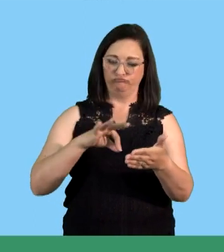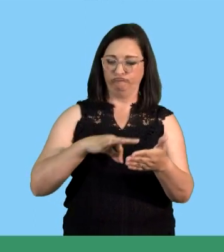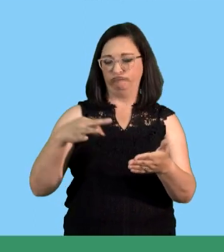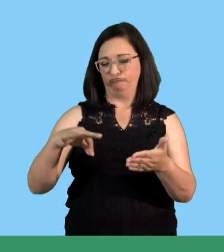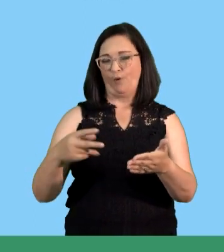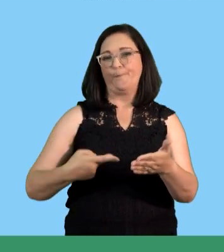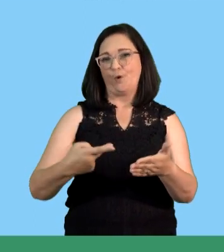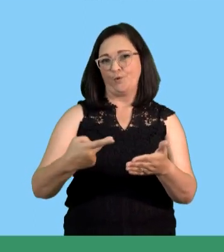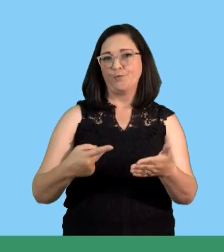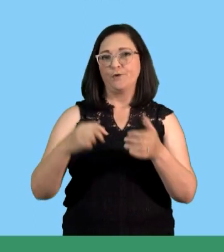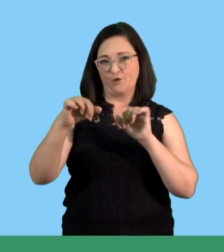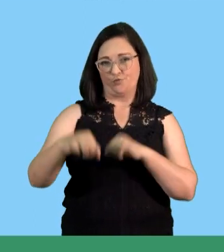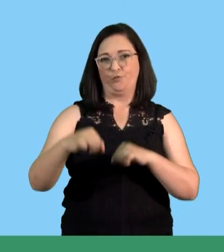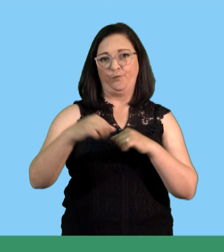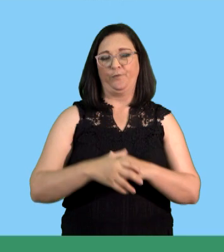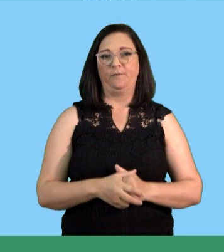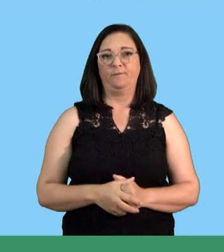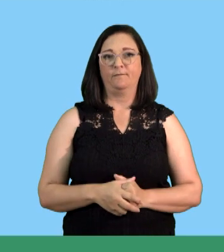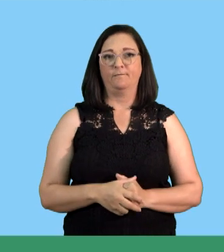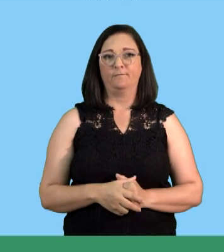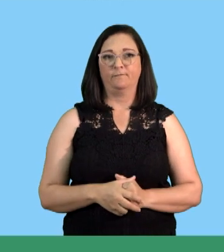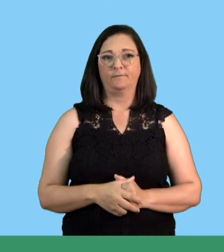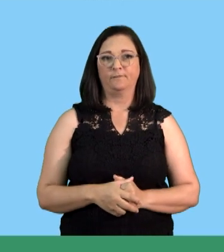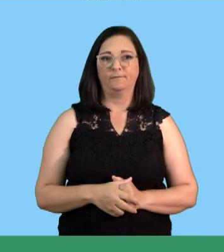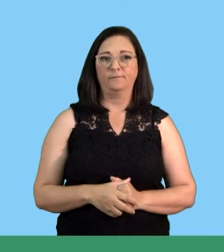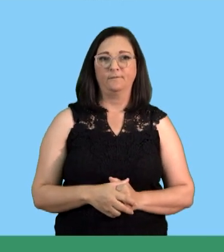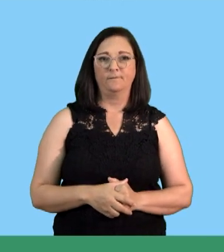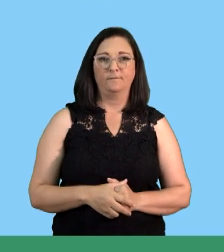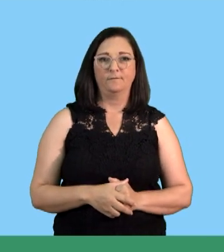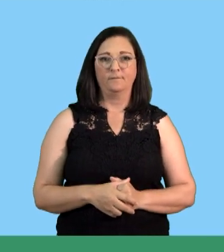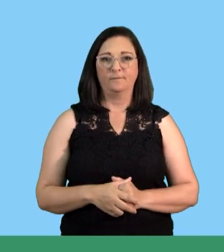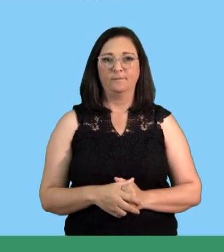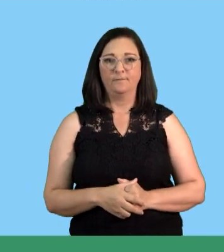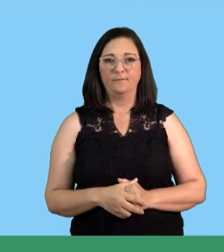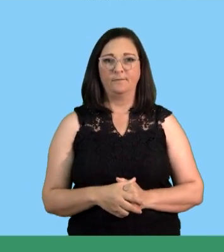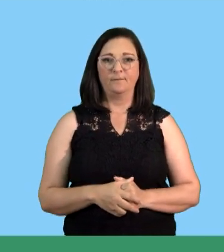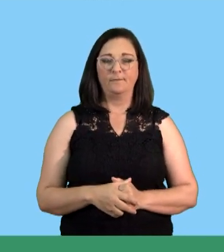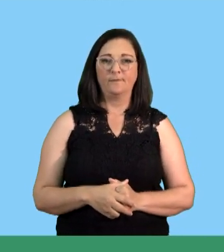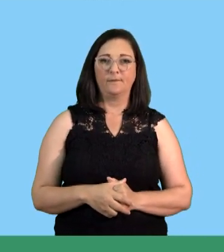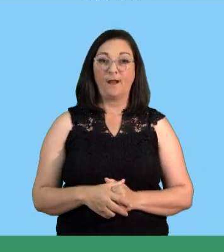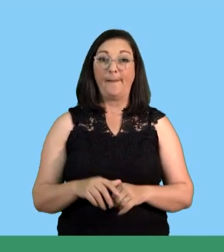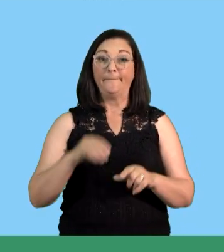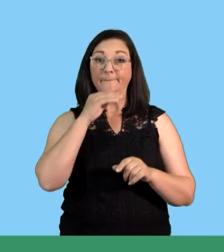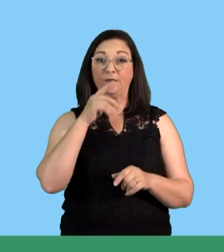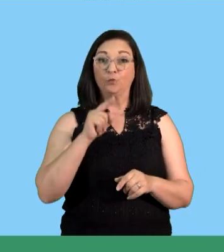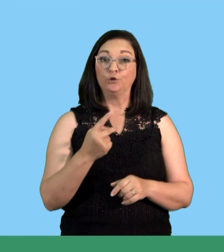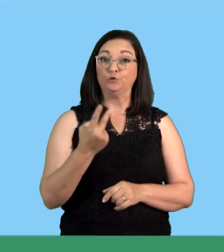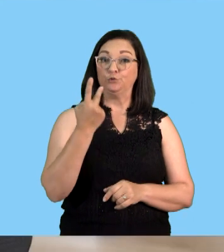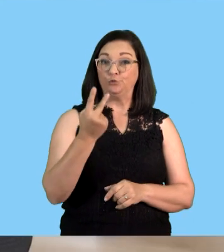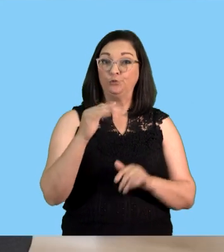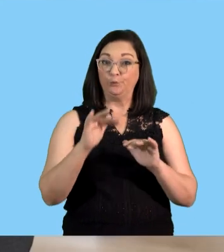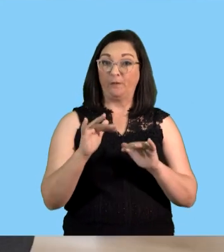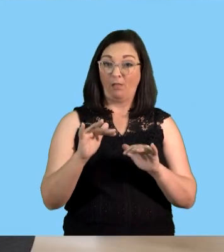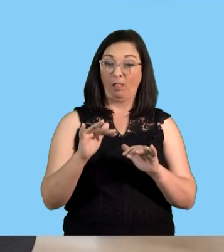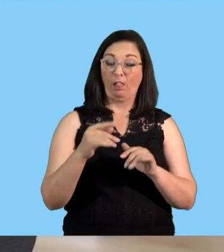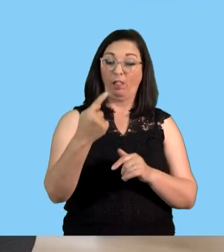legally binding. So, So it's an agreement, but an agreement, there has to be two people who